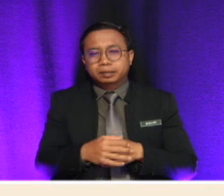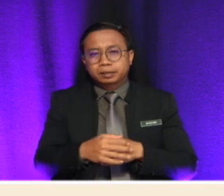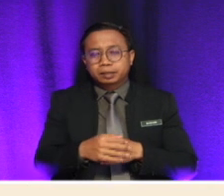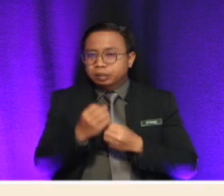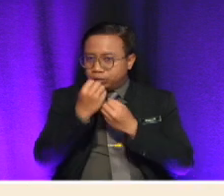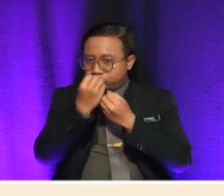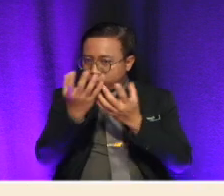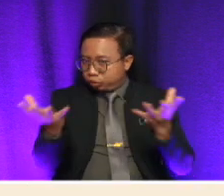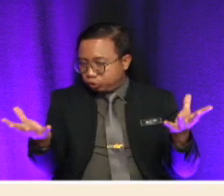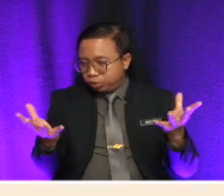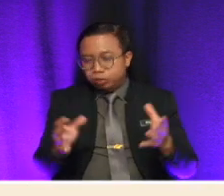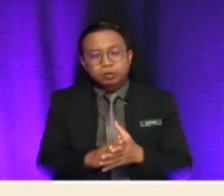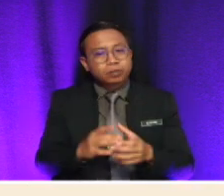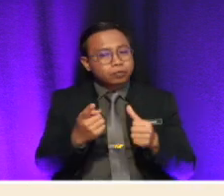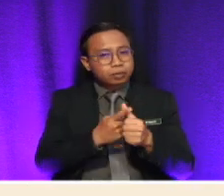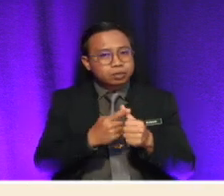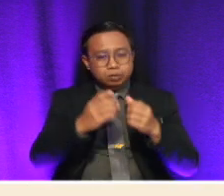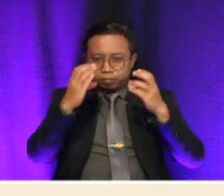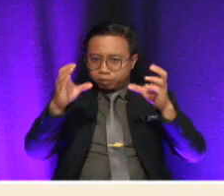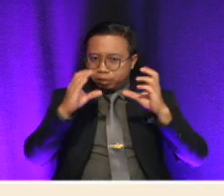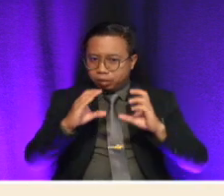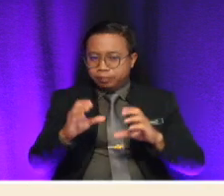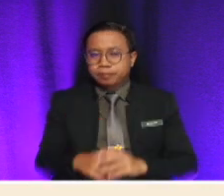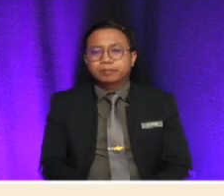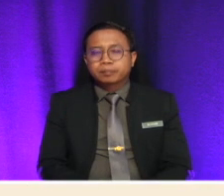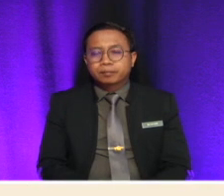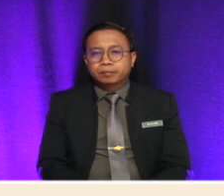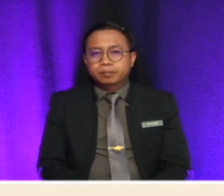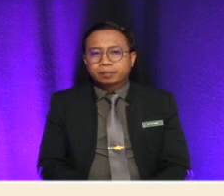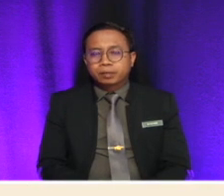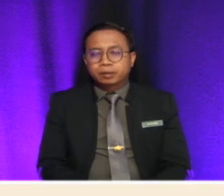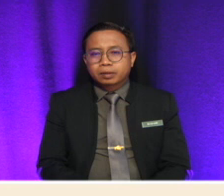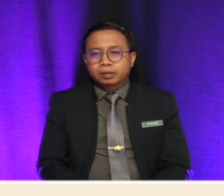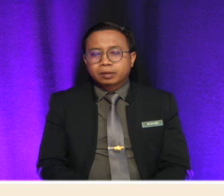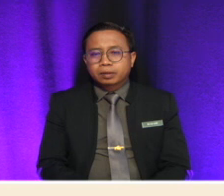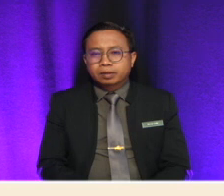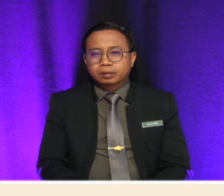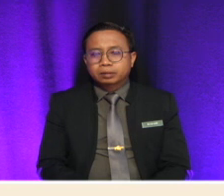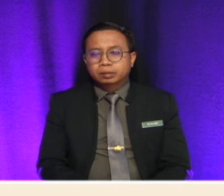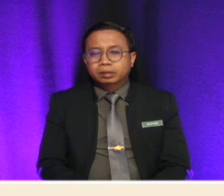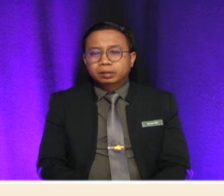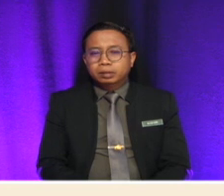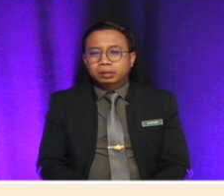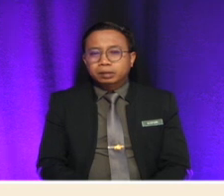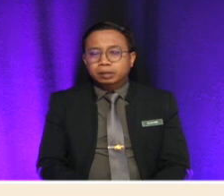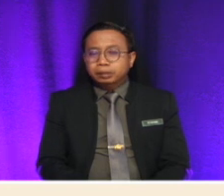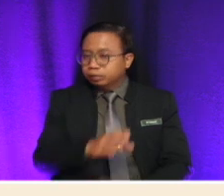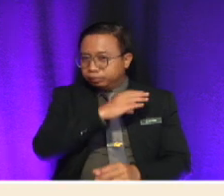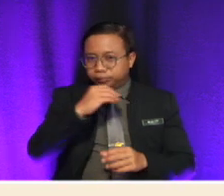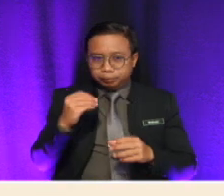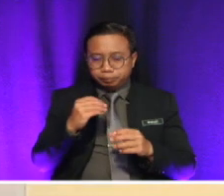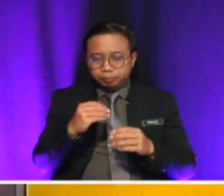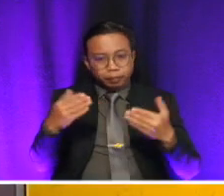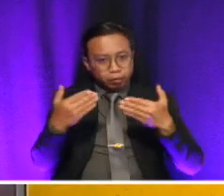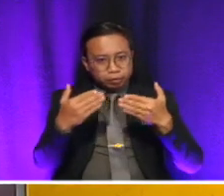introduction, if you see the first paragraph, it says, twiddling your thumb, okay? Twiddling your thumb, and then it